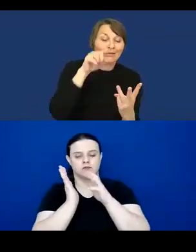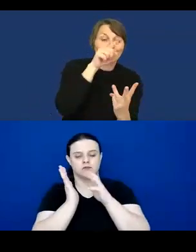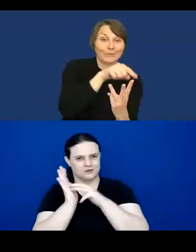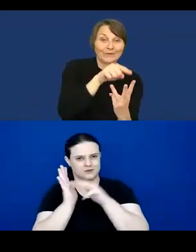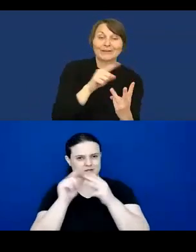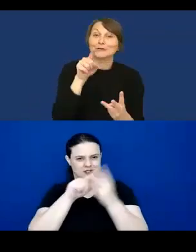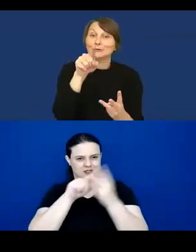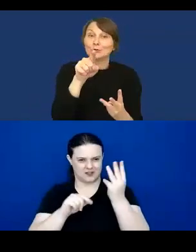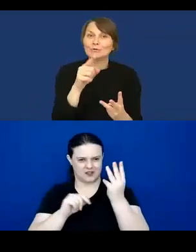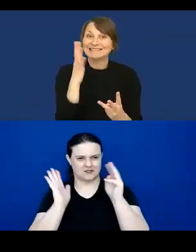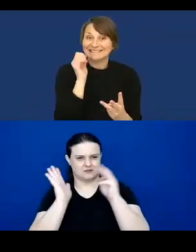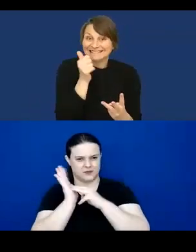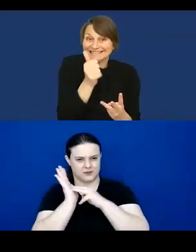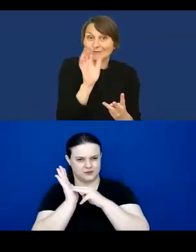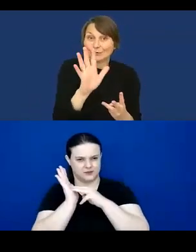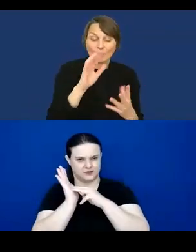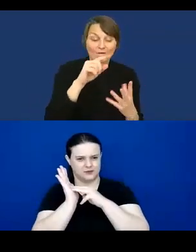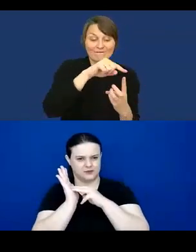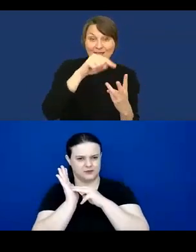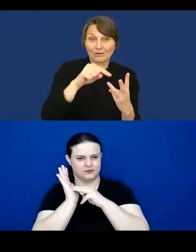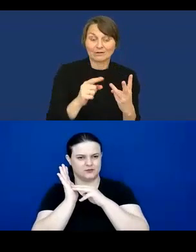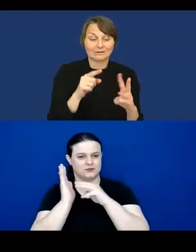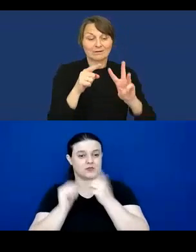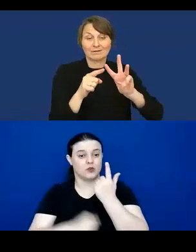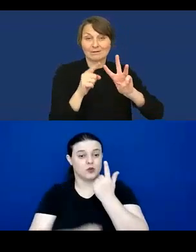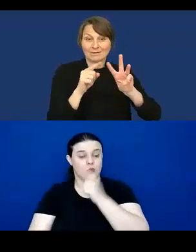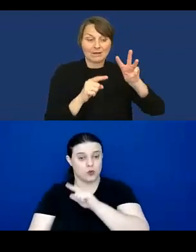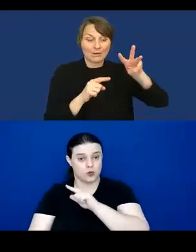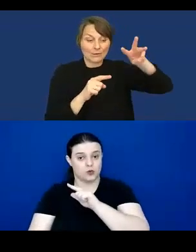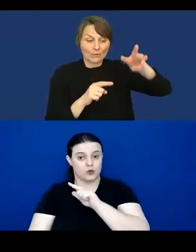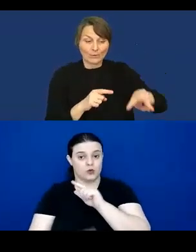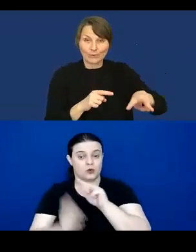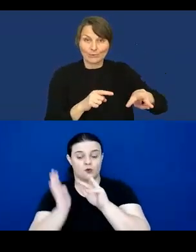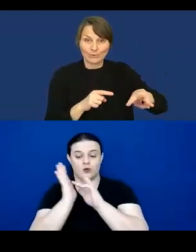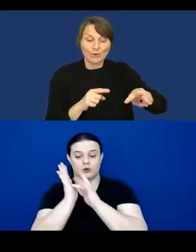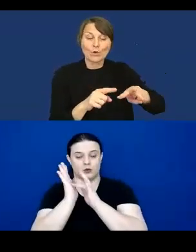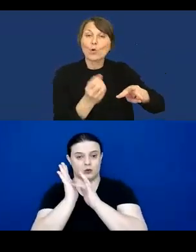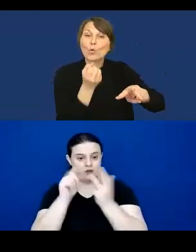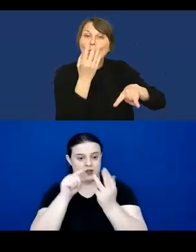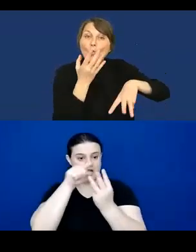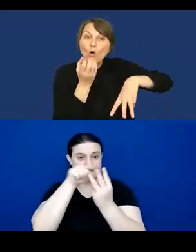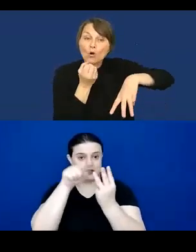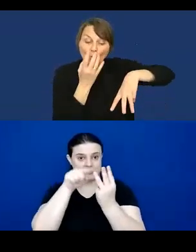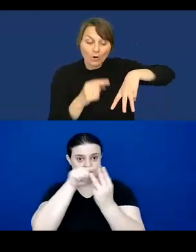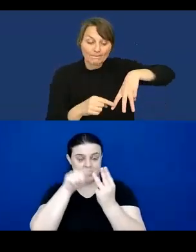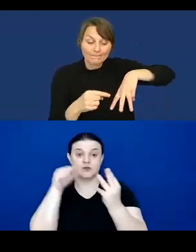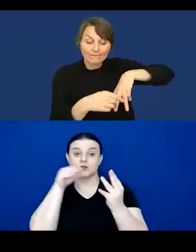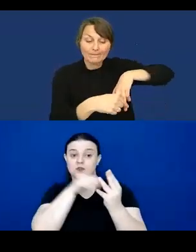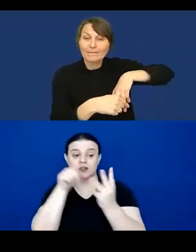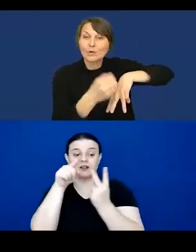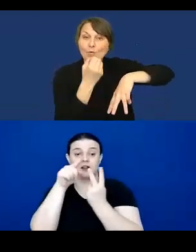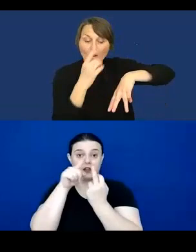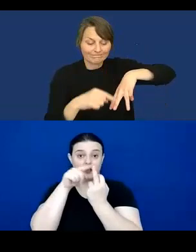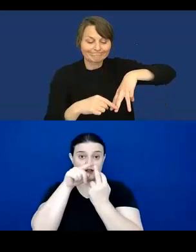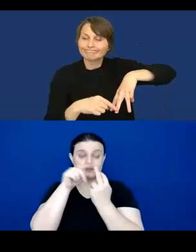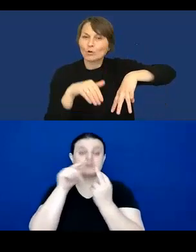the index finger and the ring finger on the warm stimuli and the middle finger on the neutral